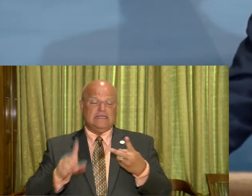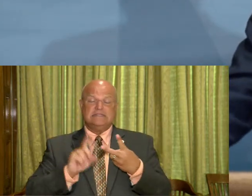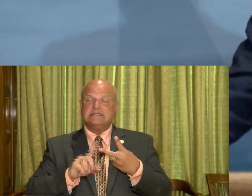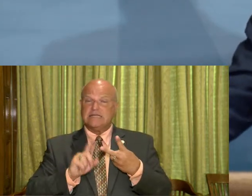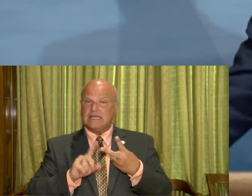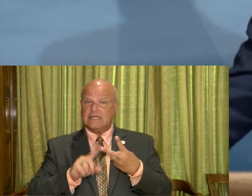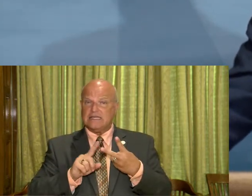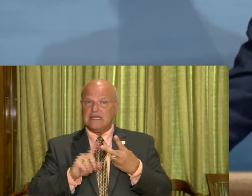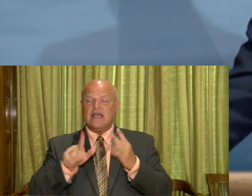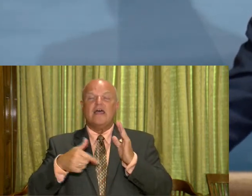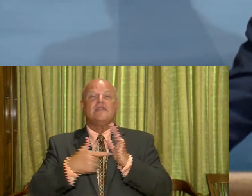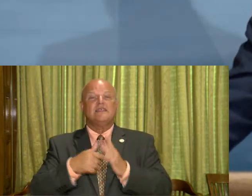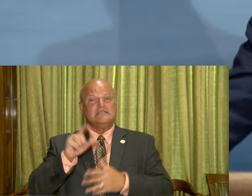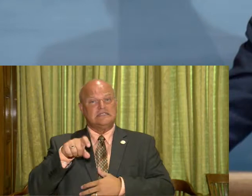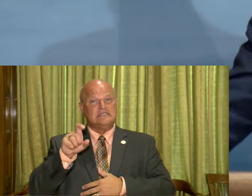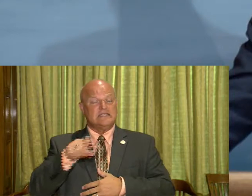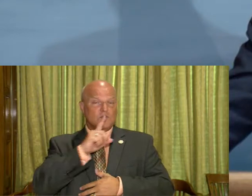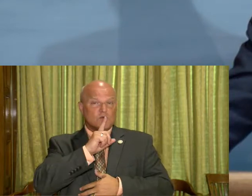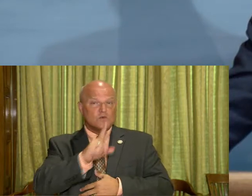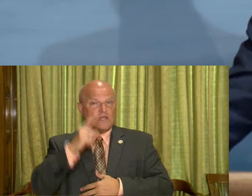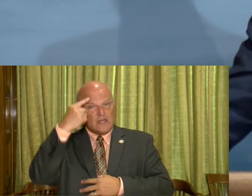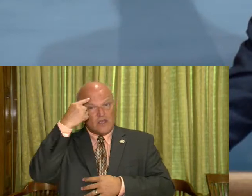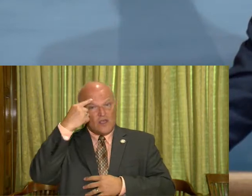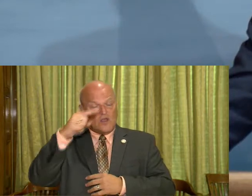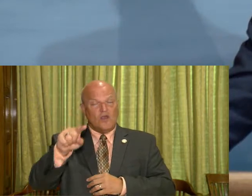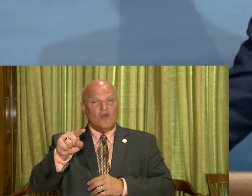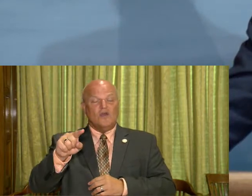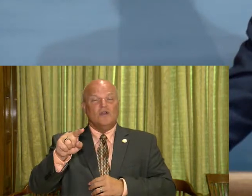secondly, that this is necessary really for